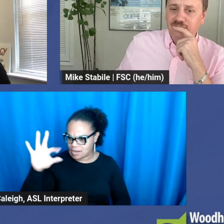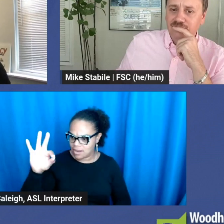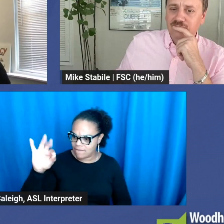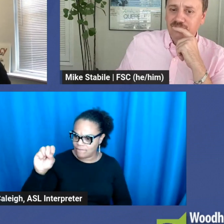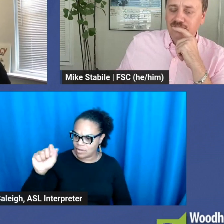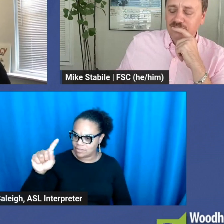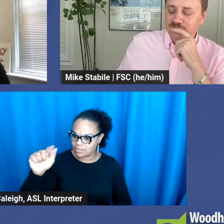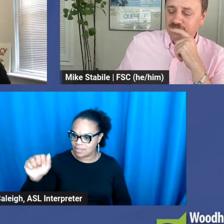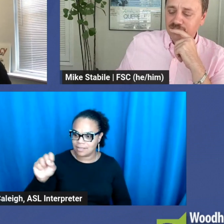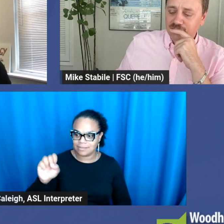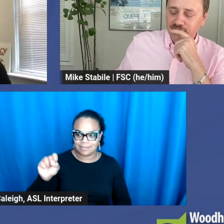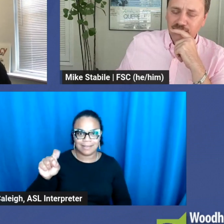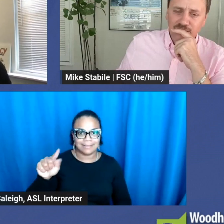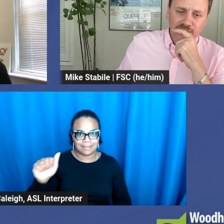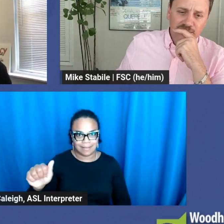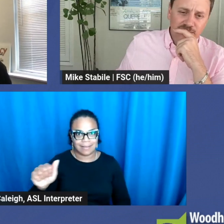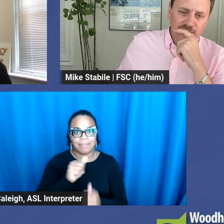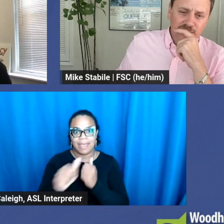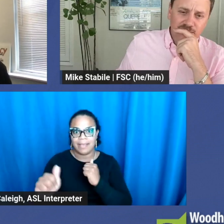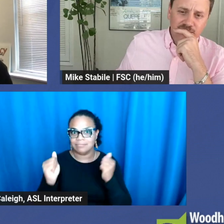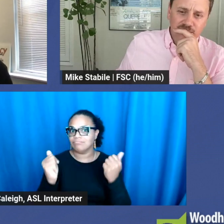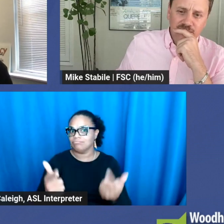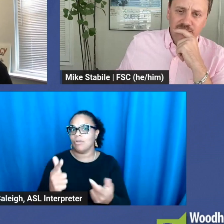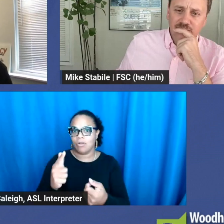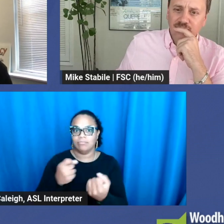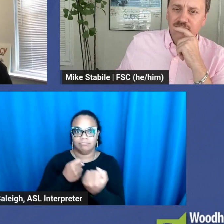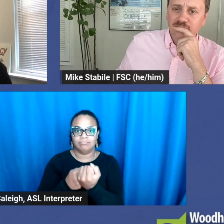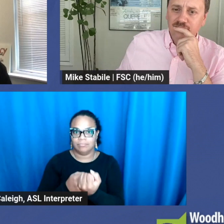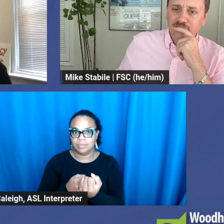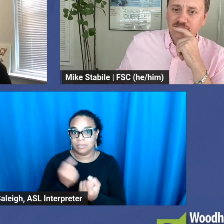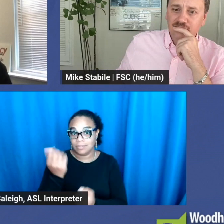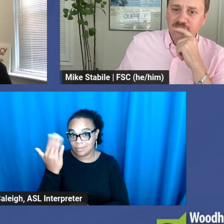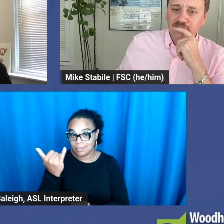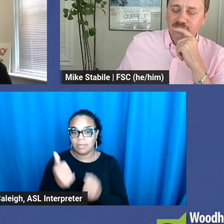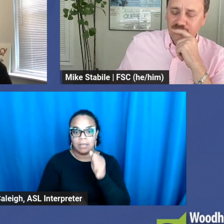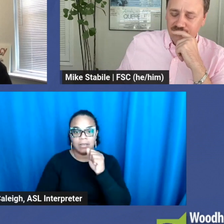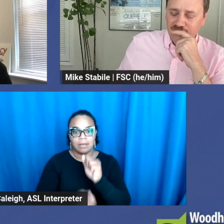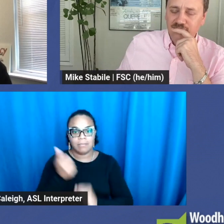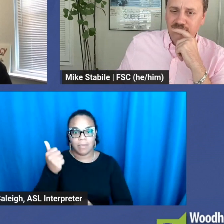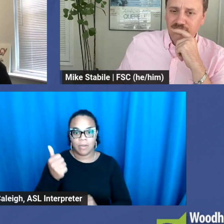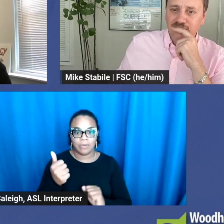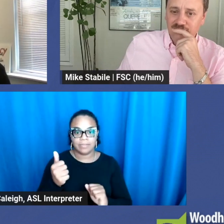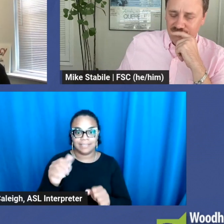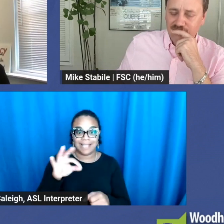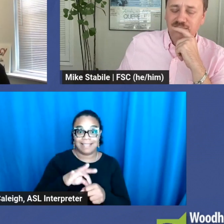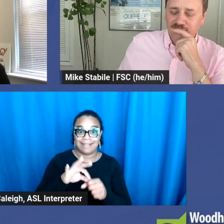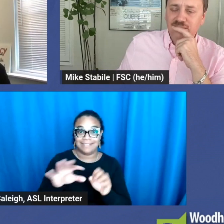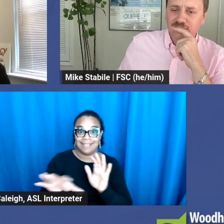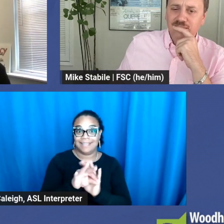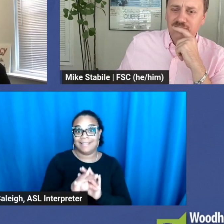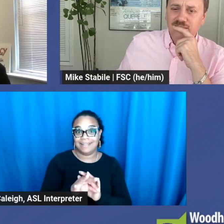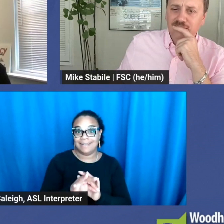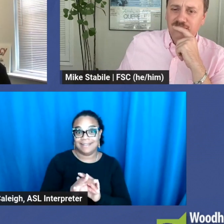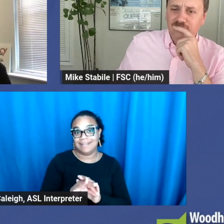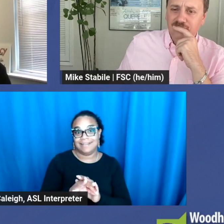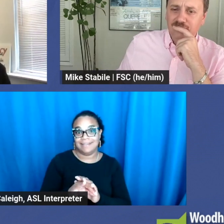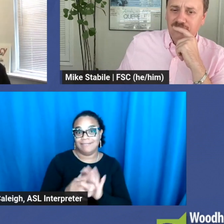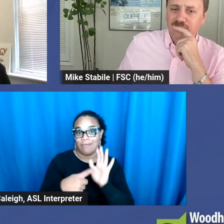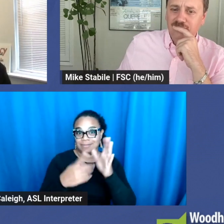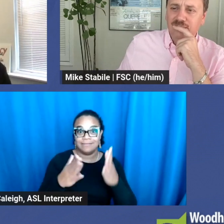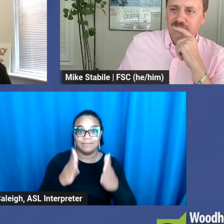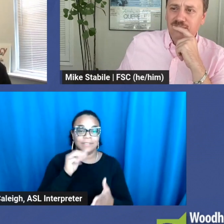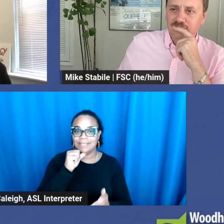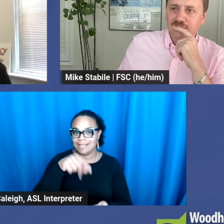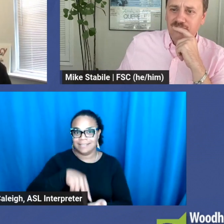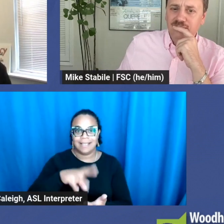unanimously, because at the end of the day, most elected officials are not going to stand up and say, I oppose